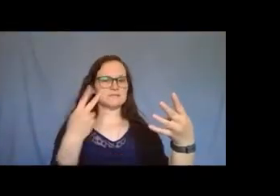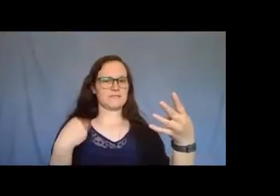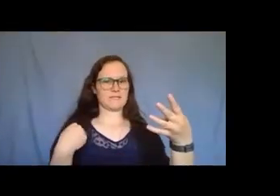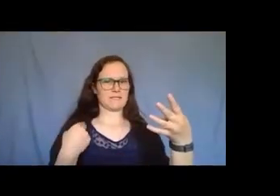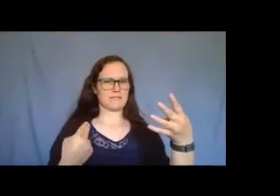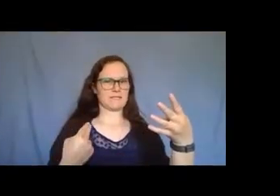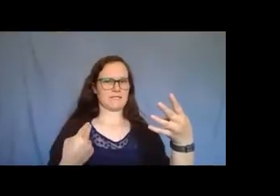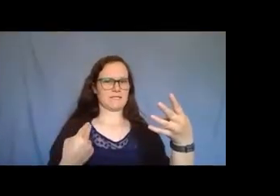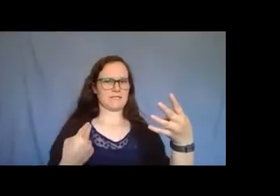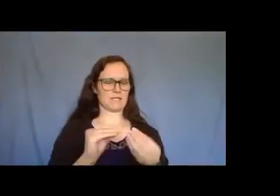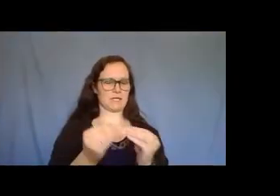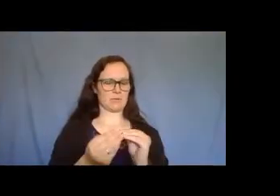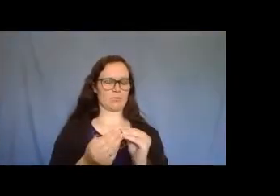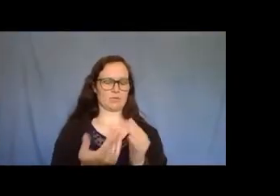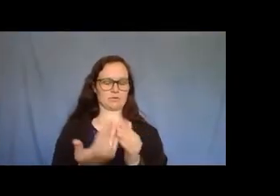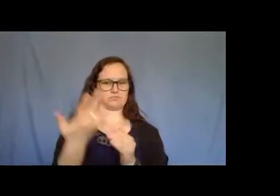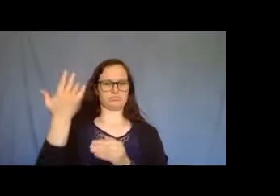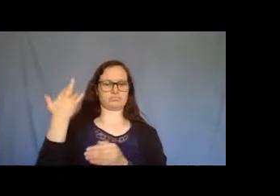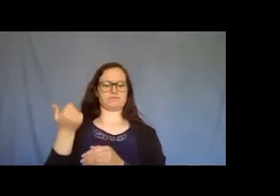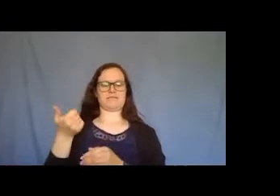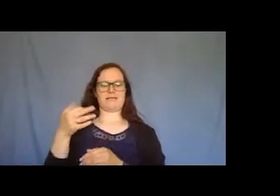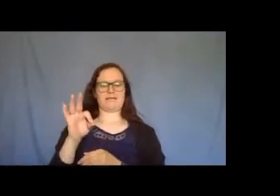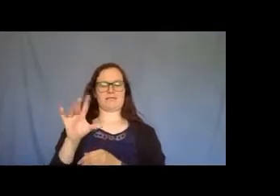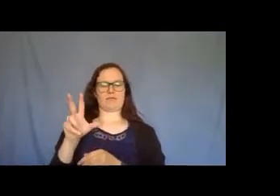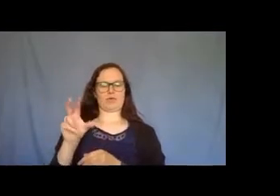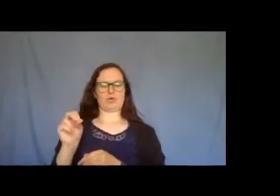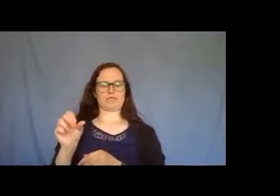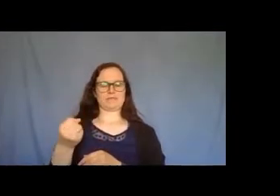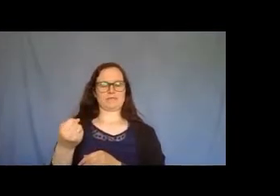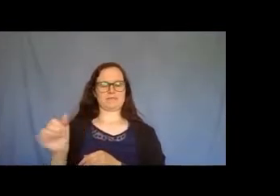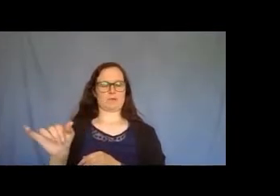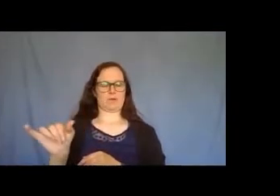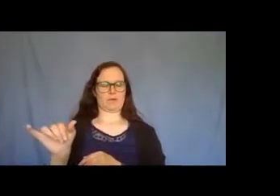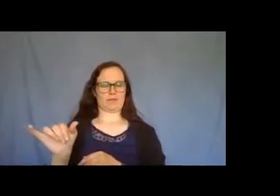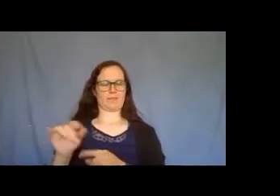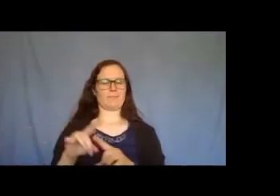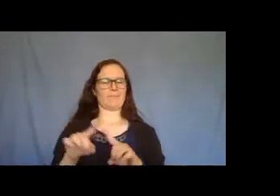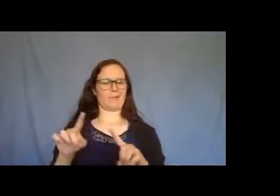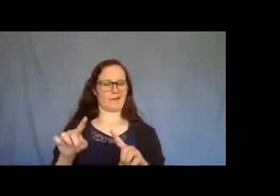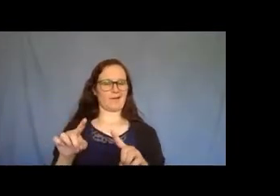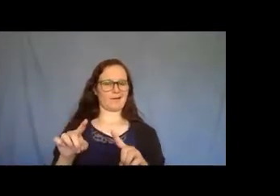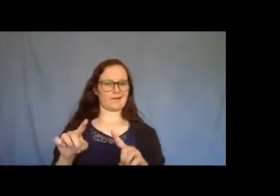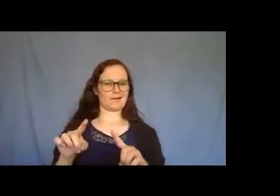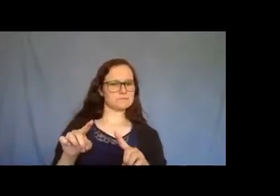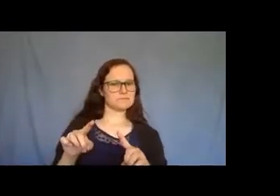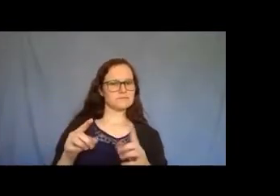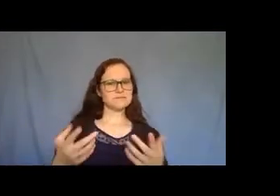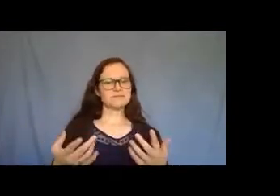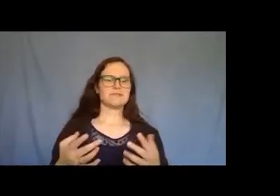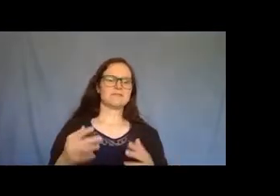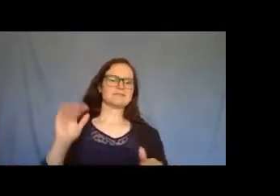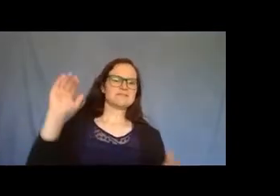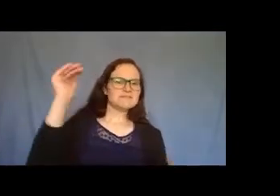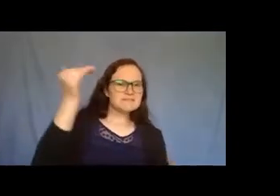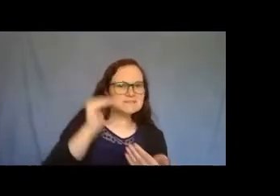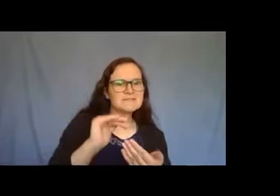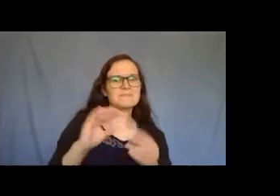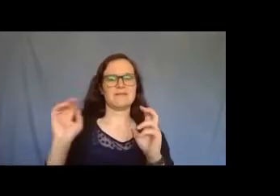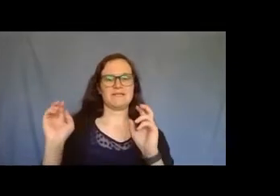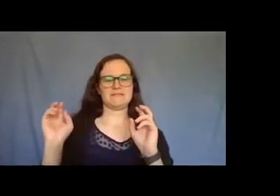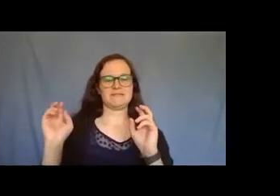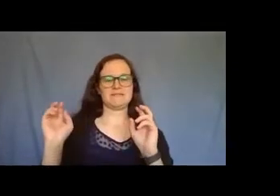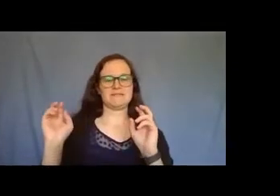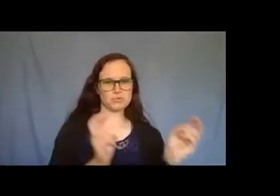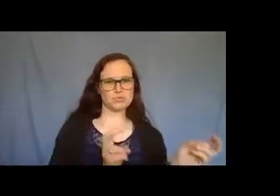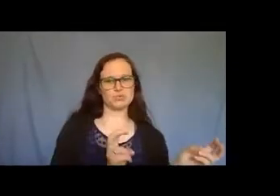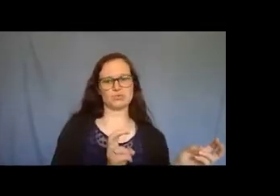into the 1930s. However, there seemed to be detection limit issues and some QA/QC problems, and